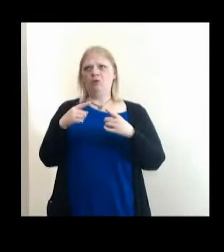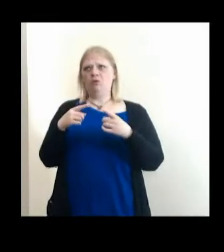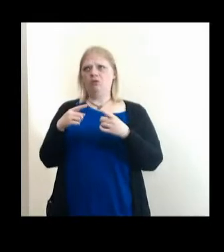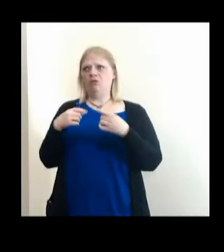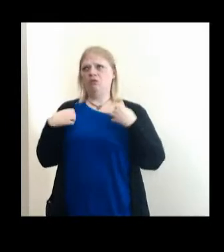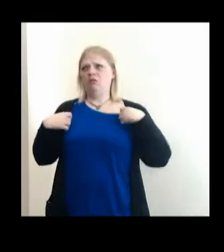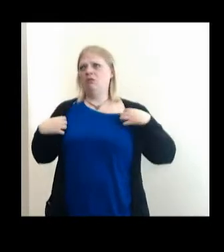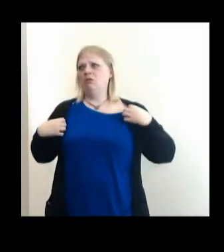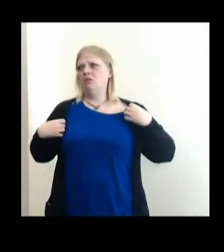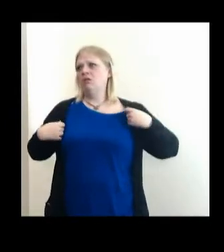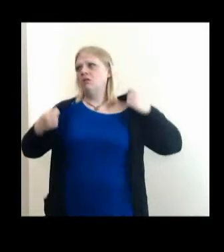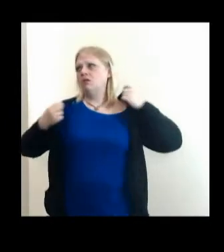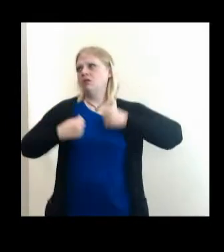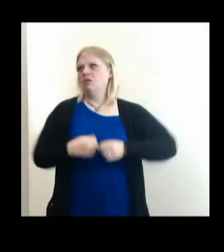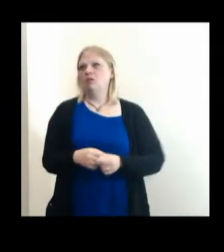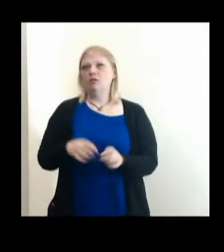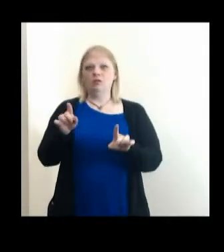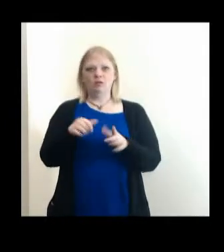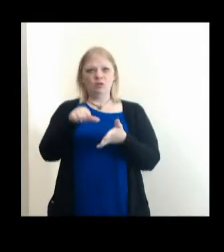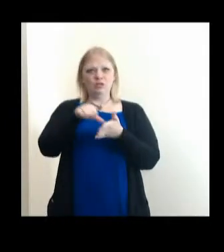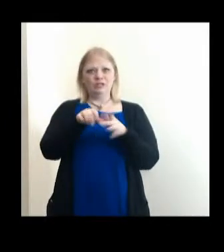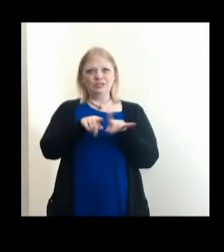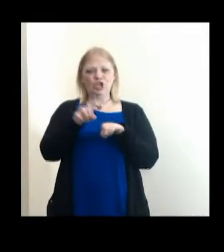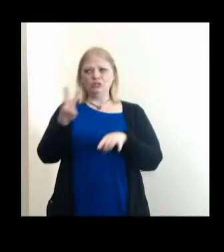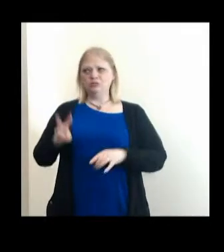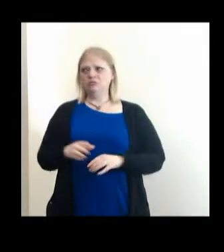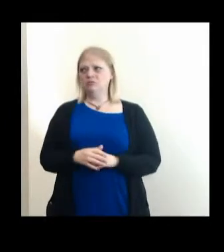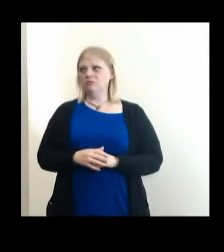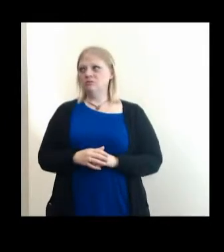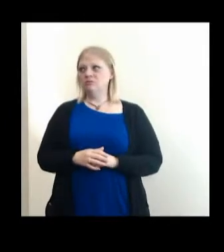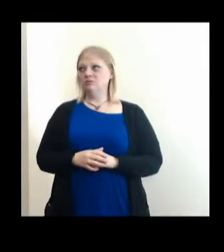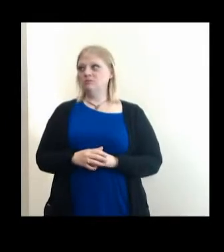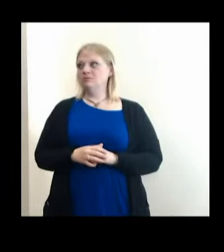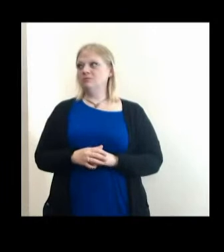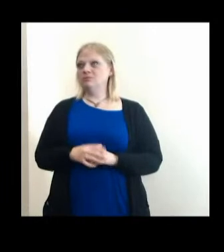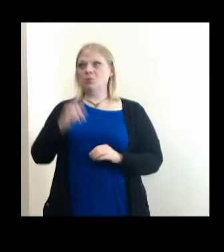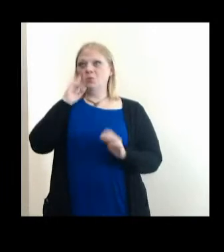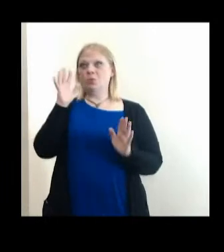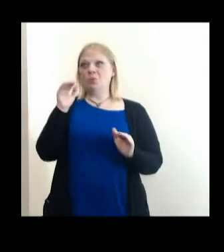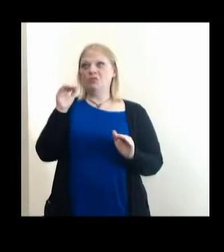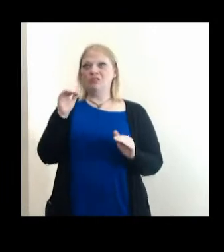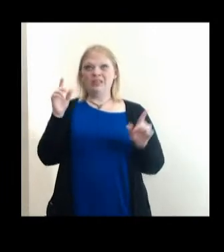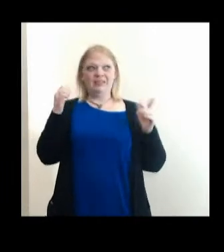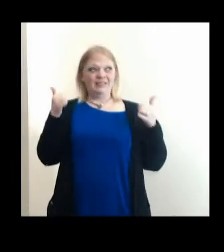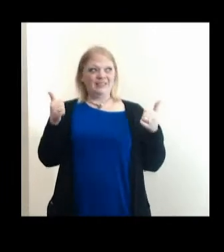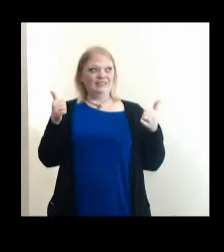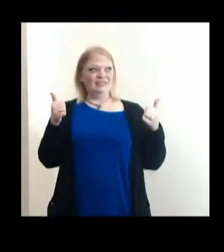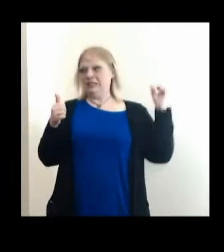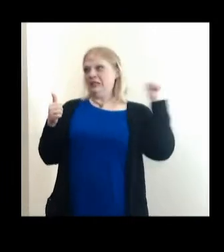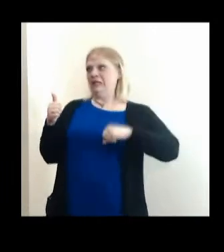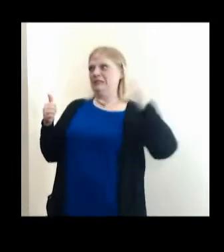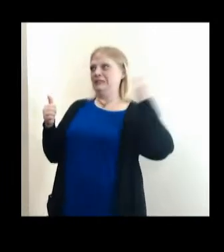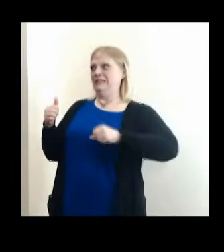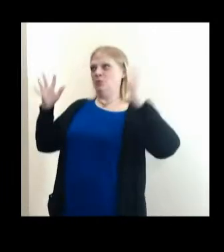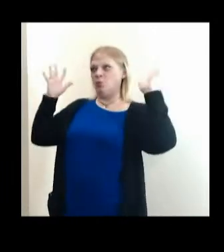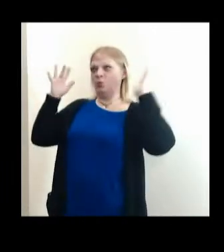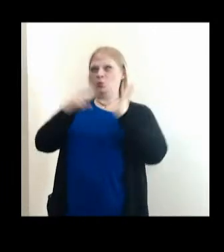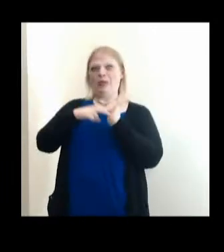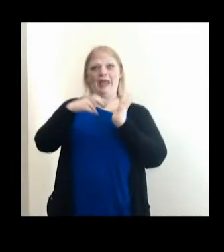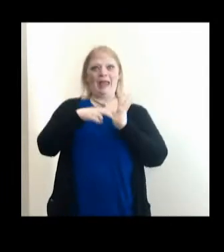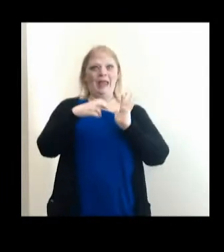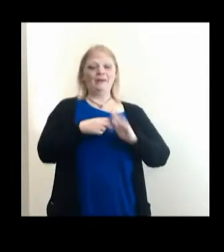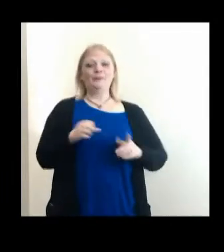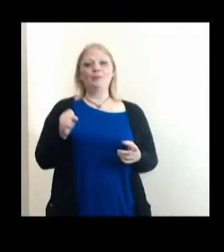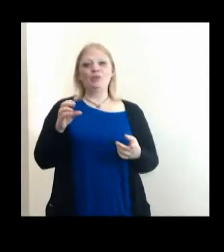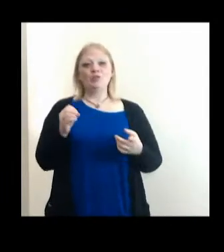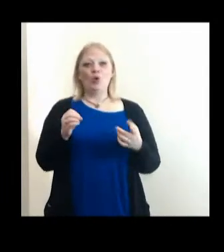thing. Oh, we had a little issue here. So hopefully that made a difference. Okay. So we